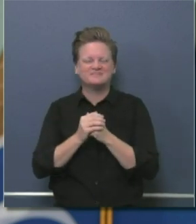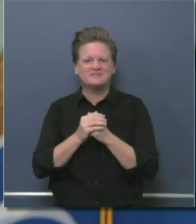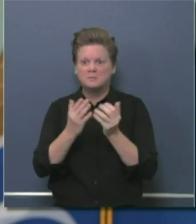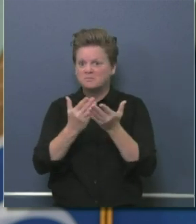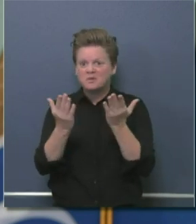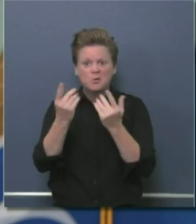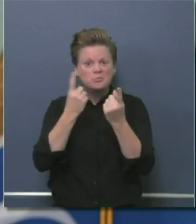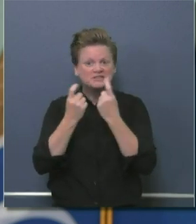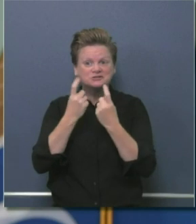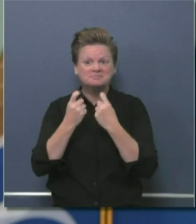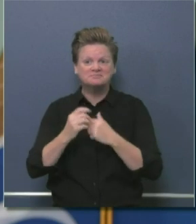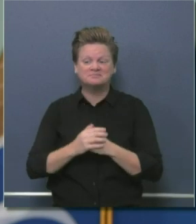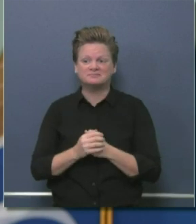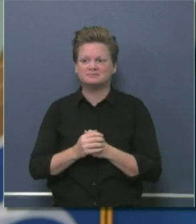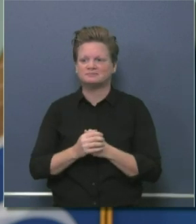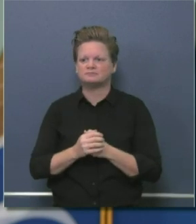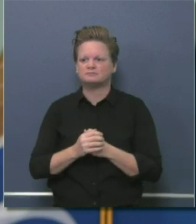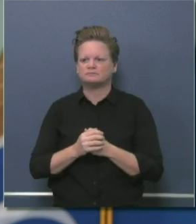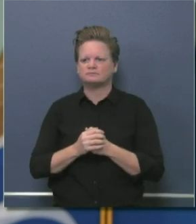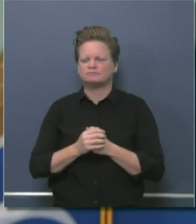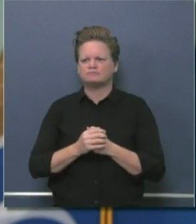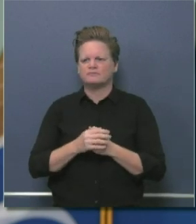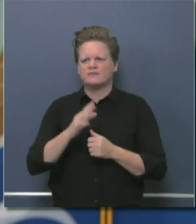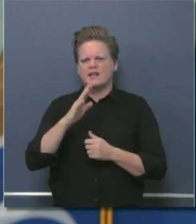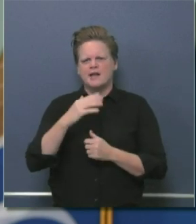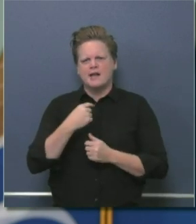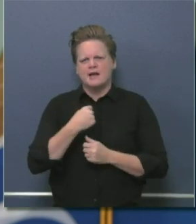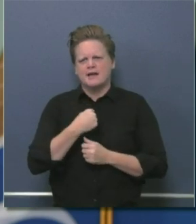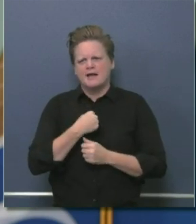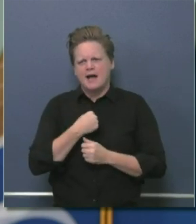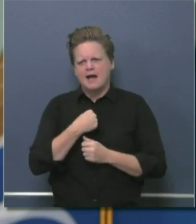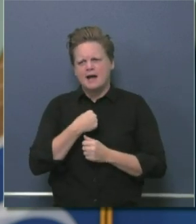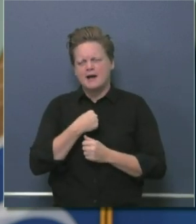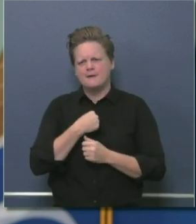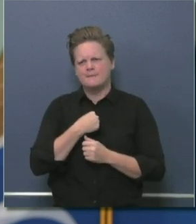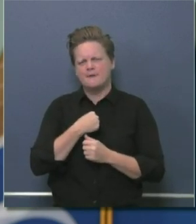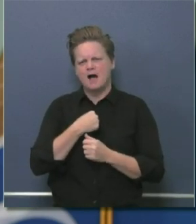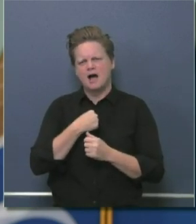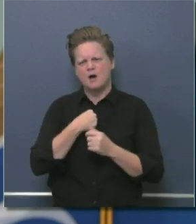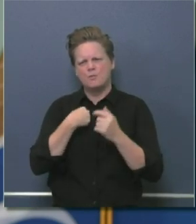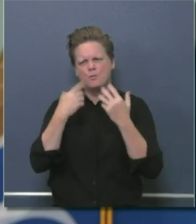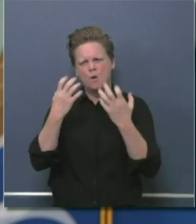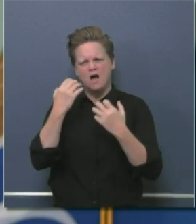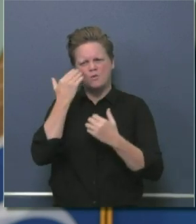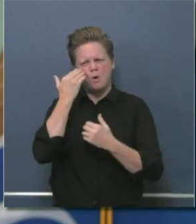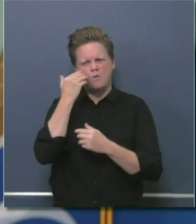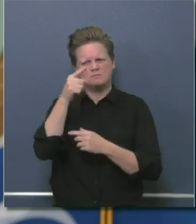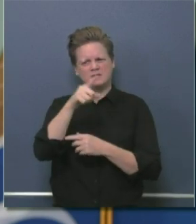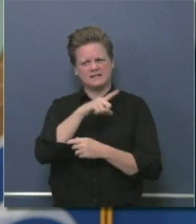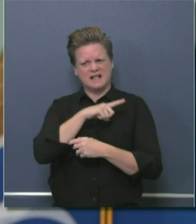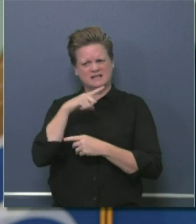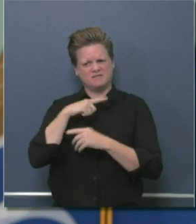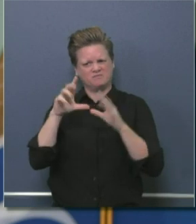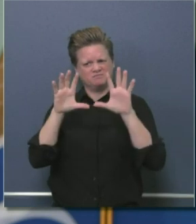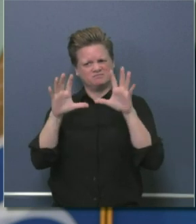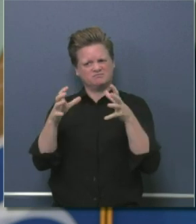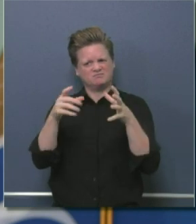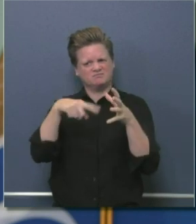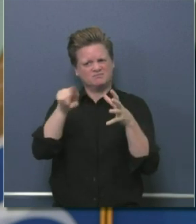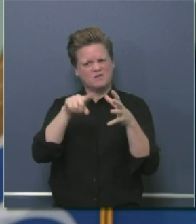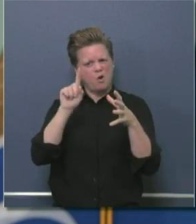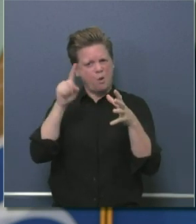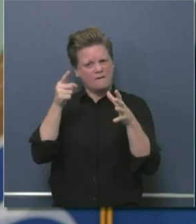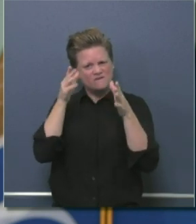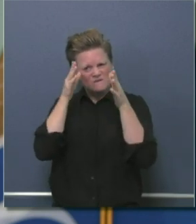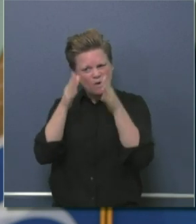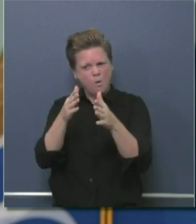Hi, Governor. There's been direction by the legislature to only focus on COVID-related and essential bills, but